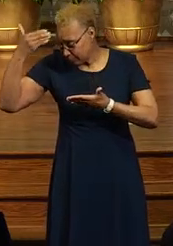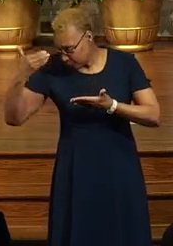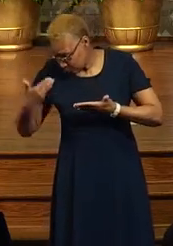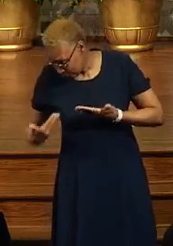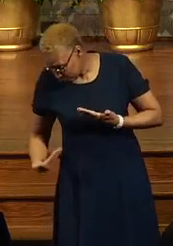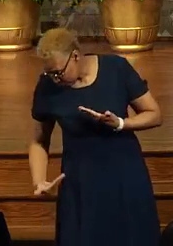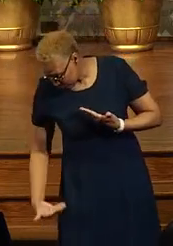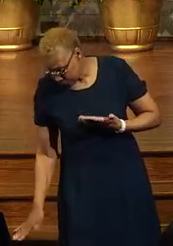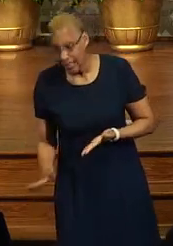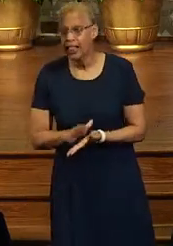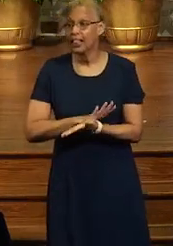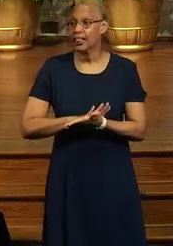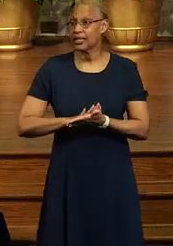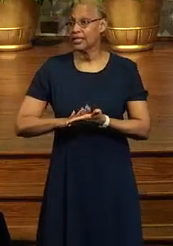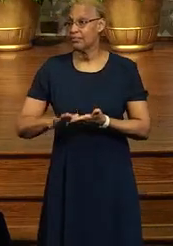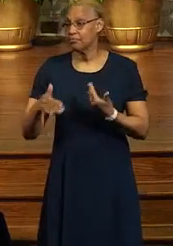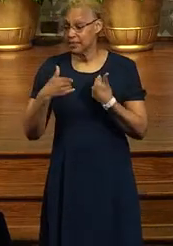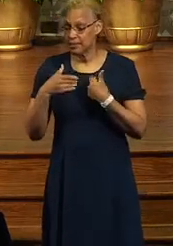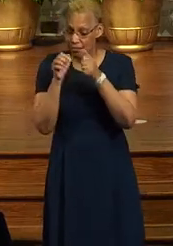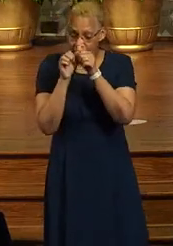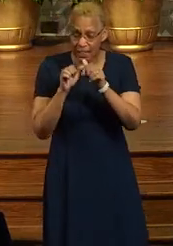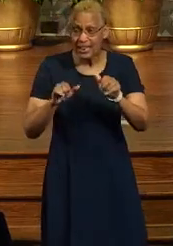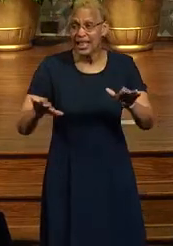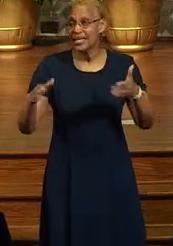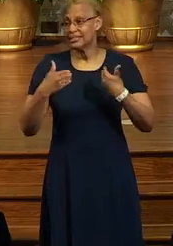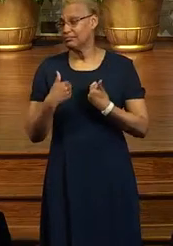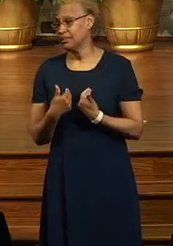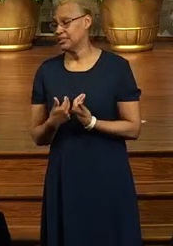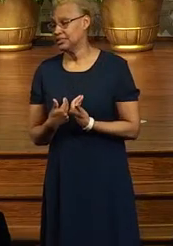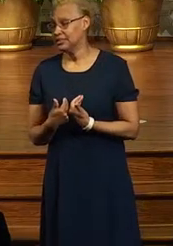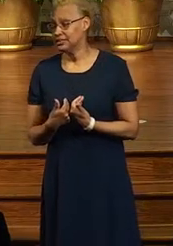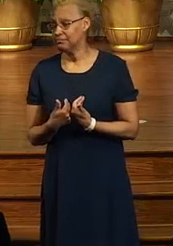Wash me. Bless me.